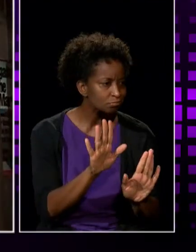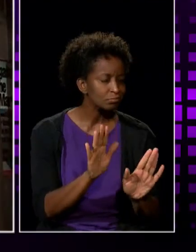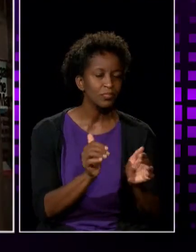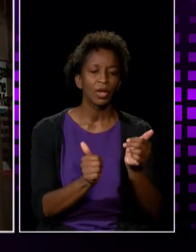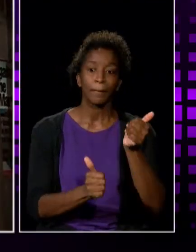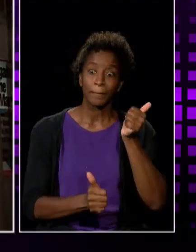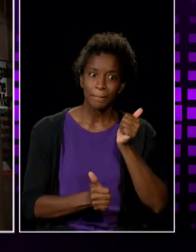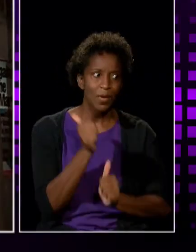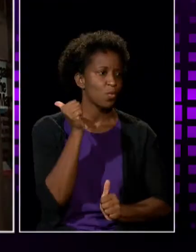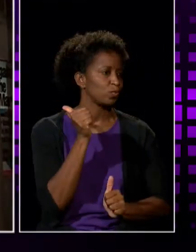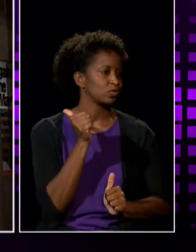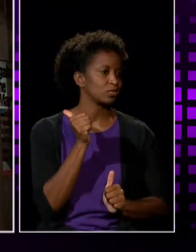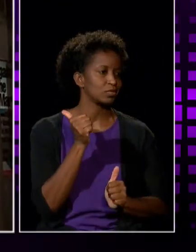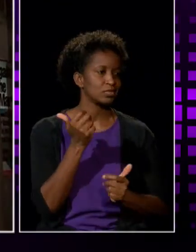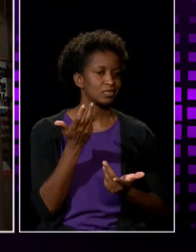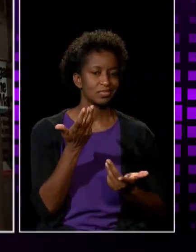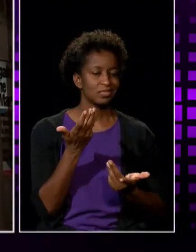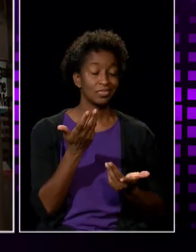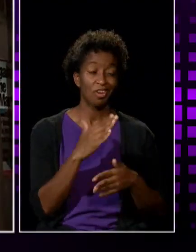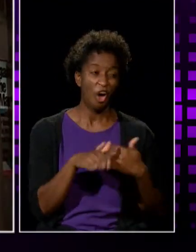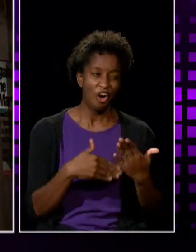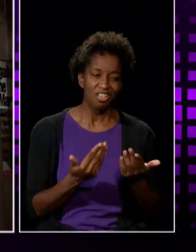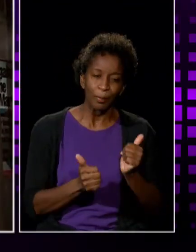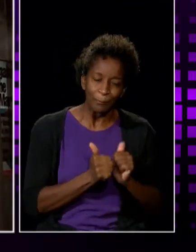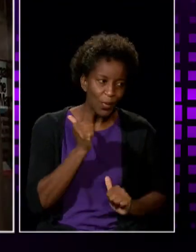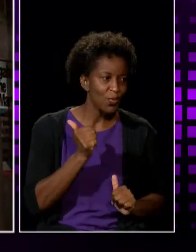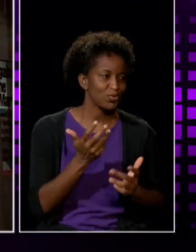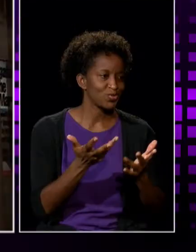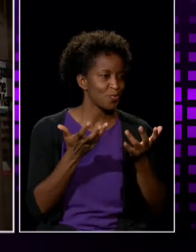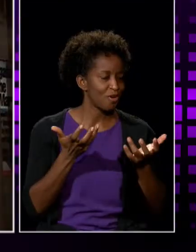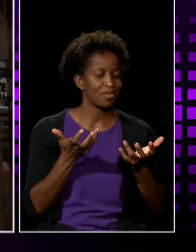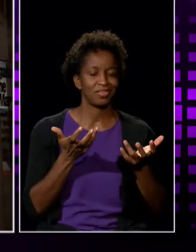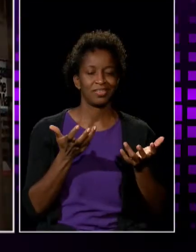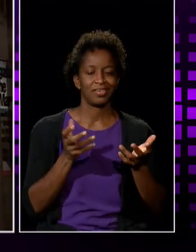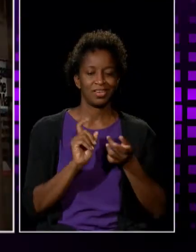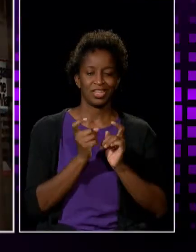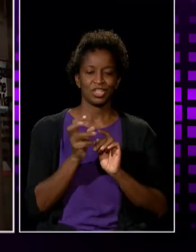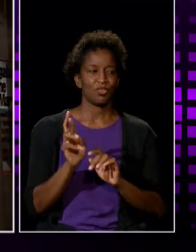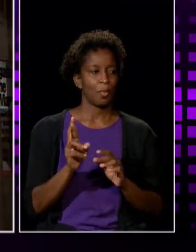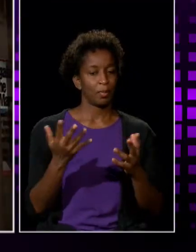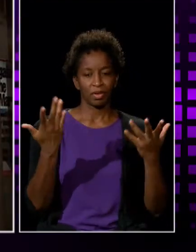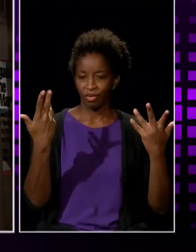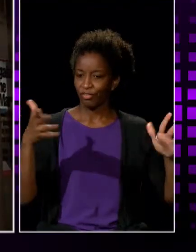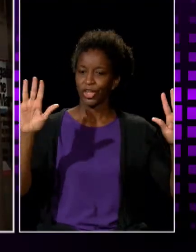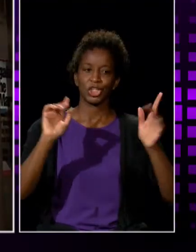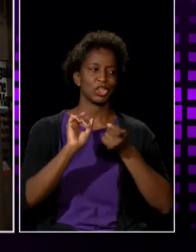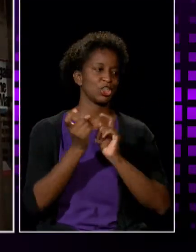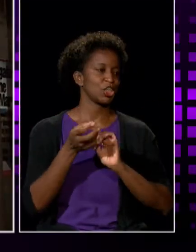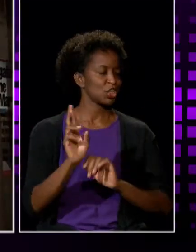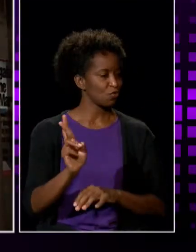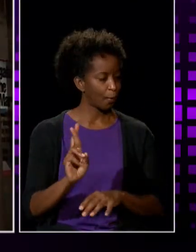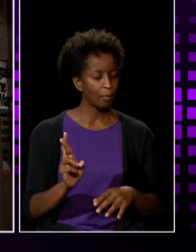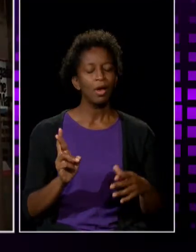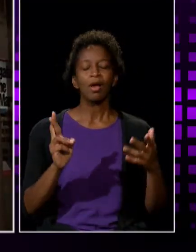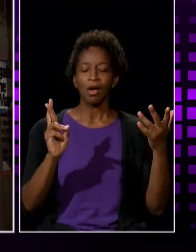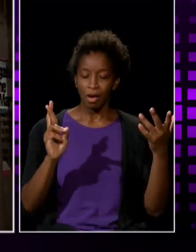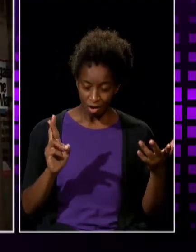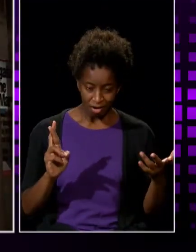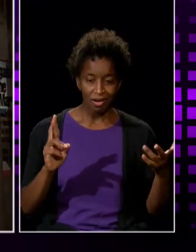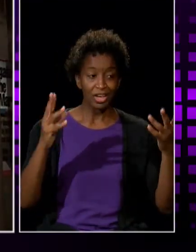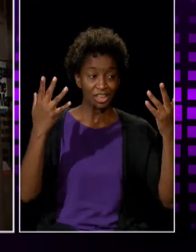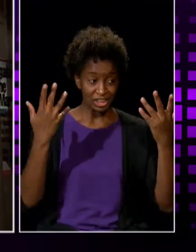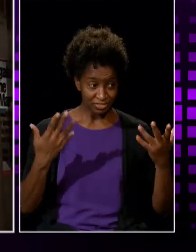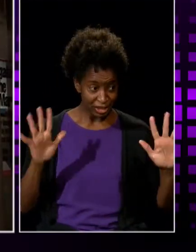else about that central thing. And so that we have done this, and now we can use this momentum to propel ourselves forward to have